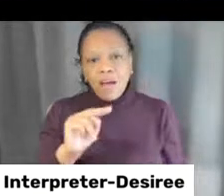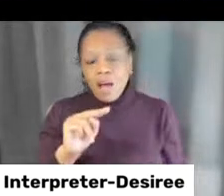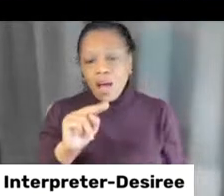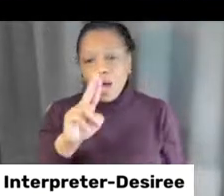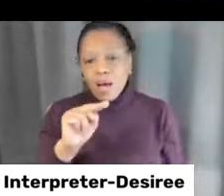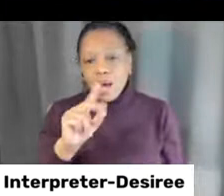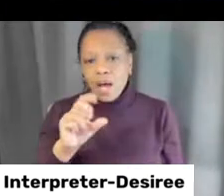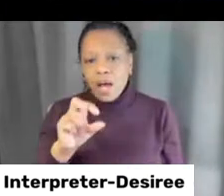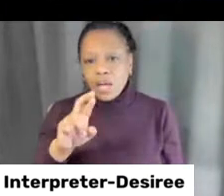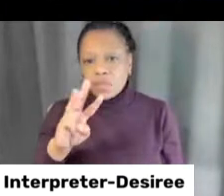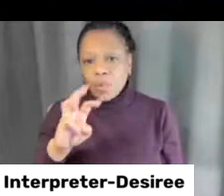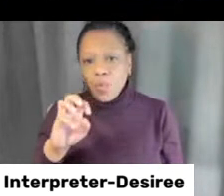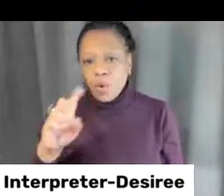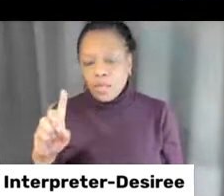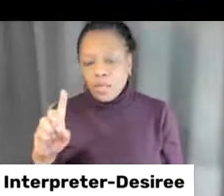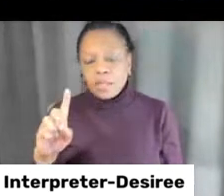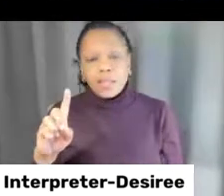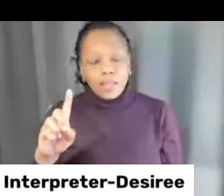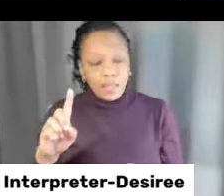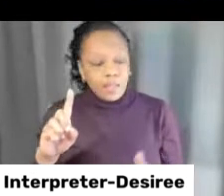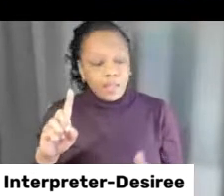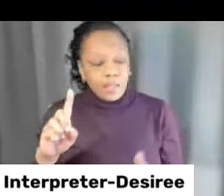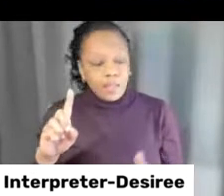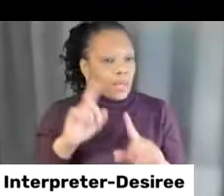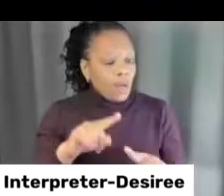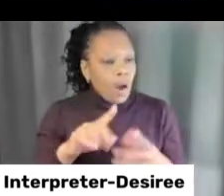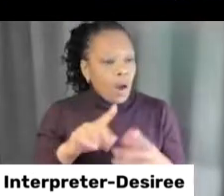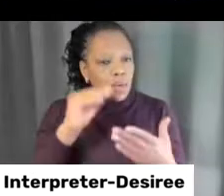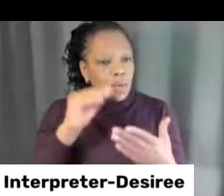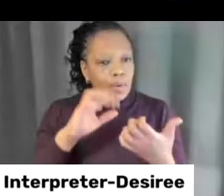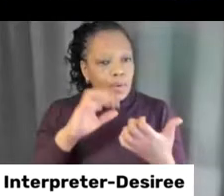get engaged and take action.